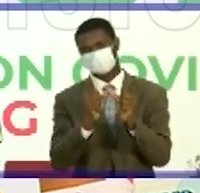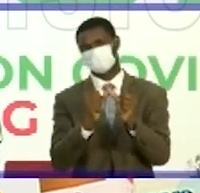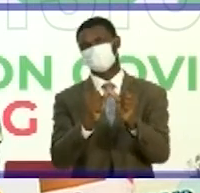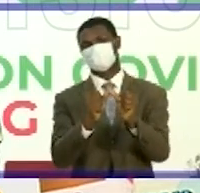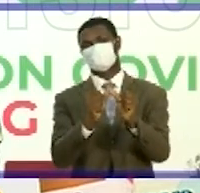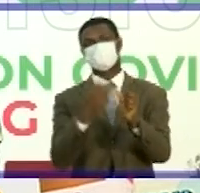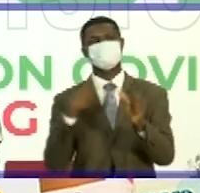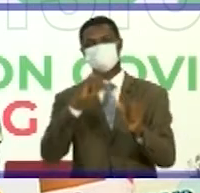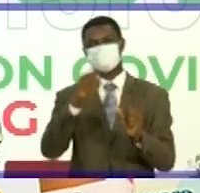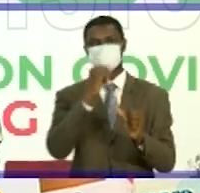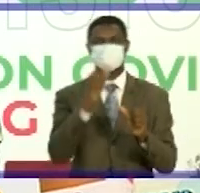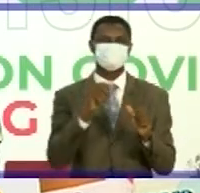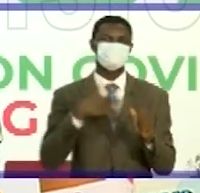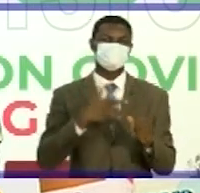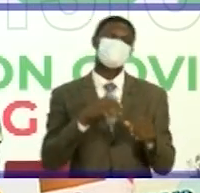for granted, honestly.